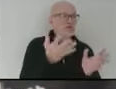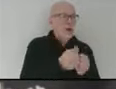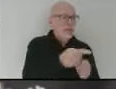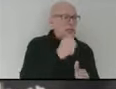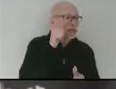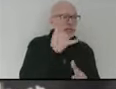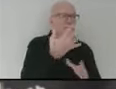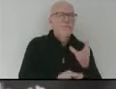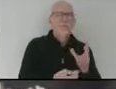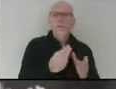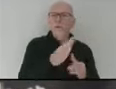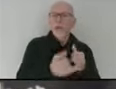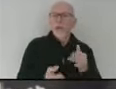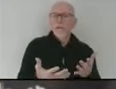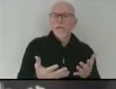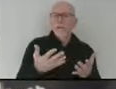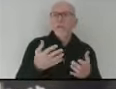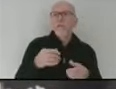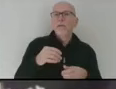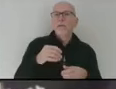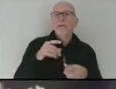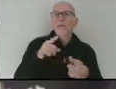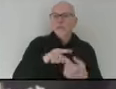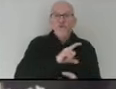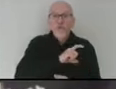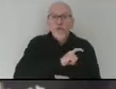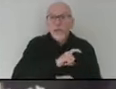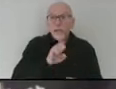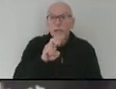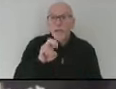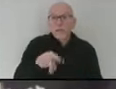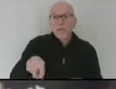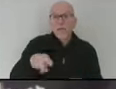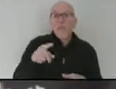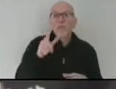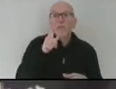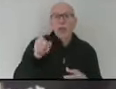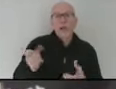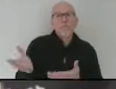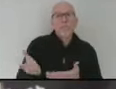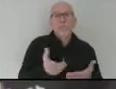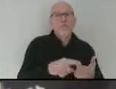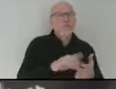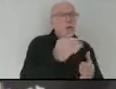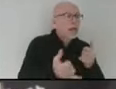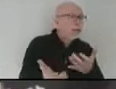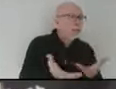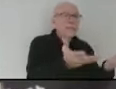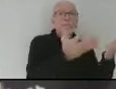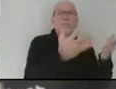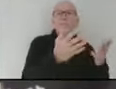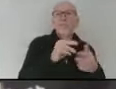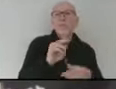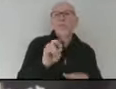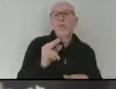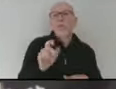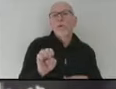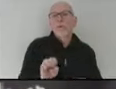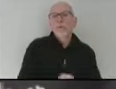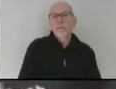today is their last, all the way down to the security guard who has the honor of transporting them to their last destination with us, which is the morgue.